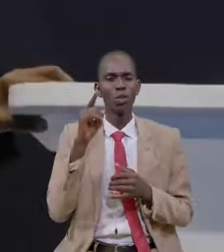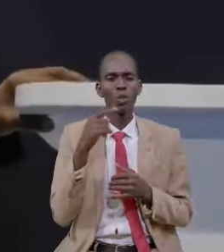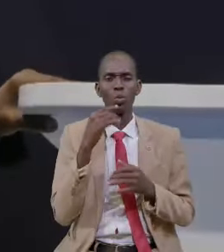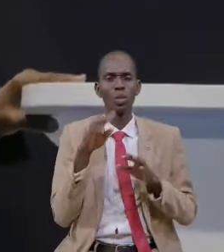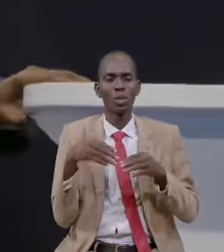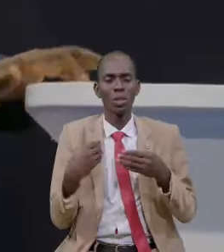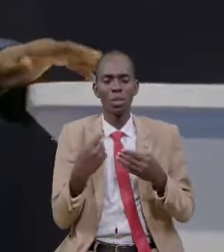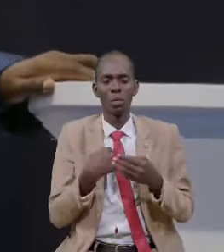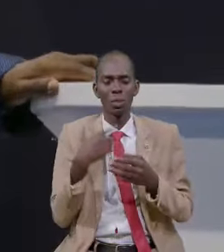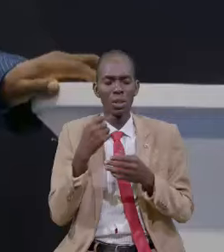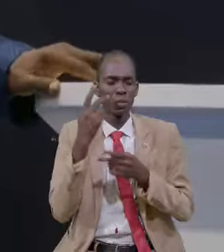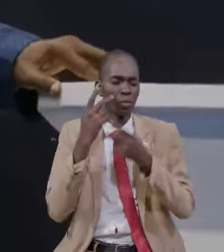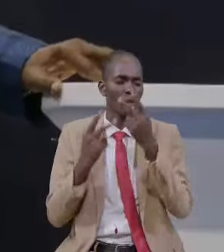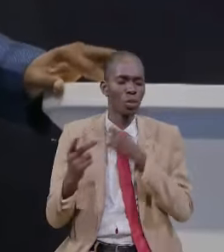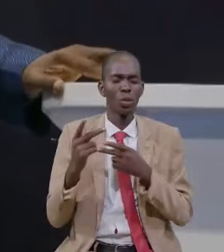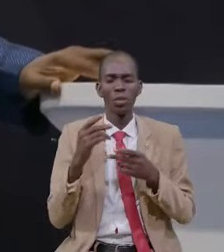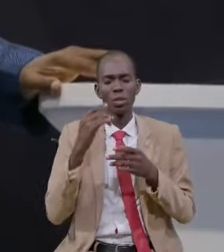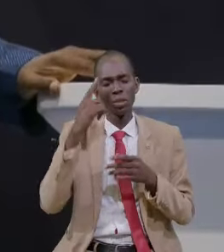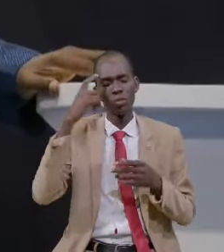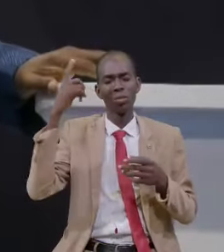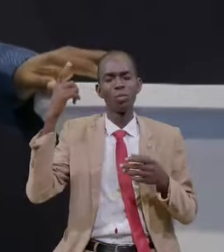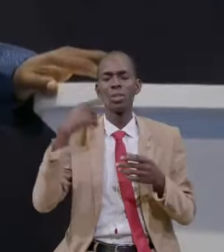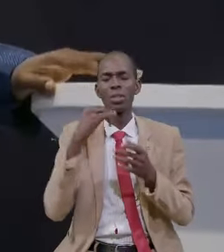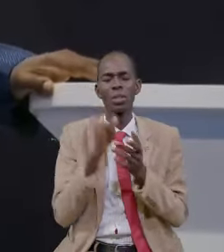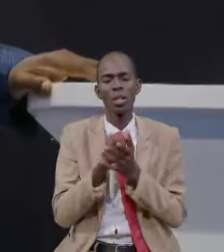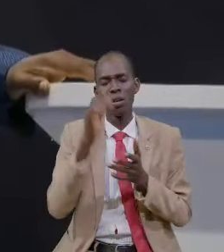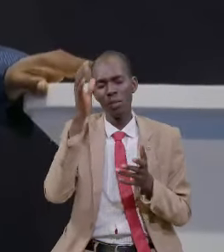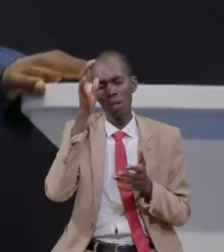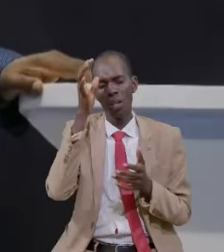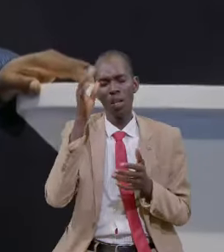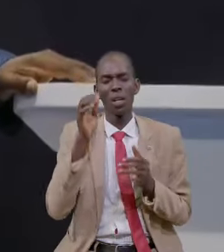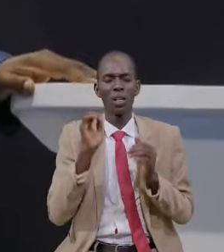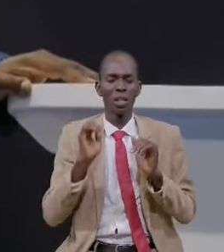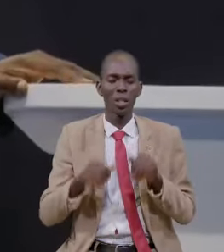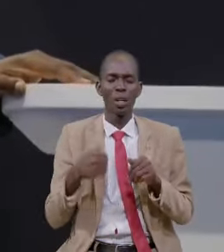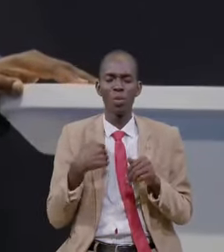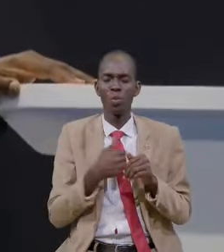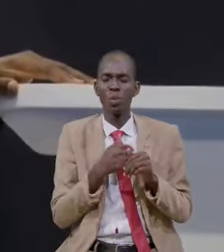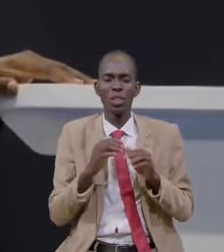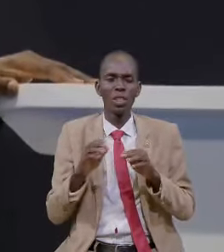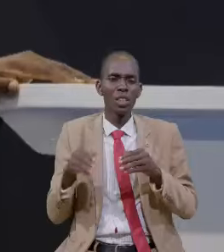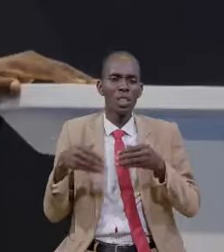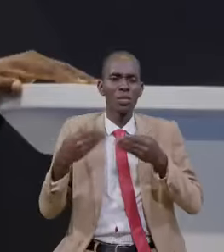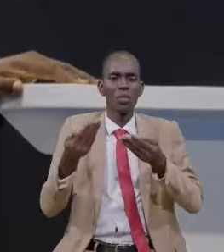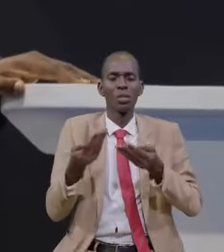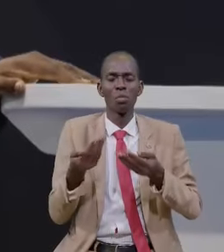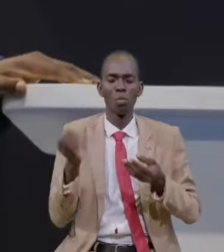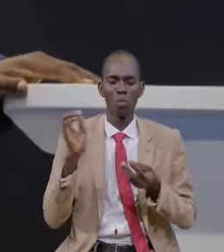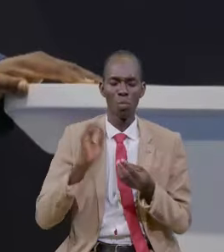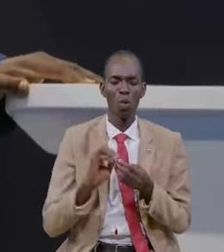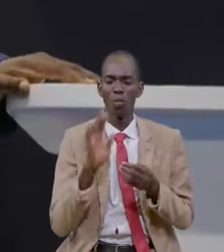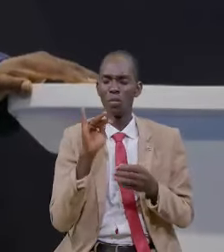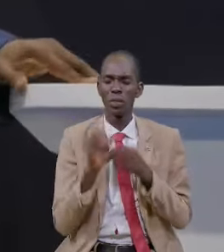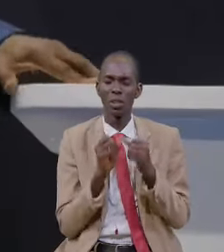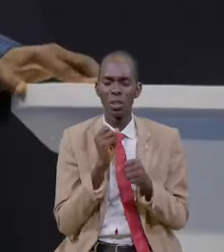is interested. He said, Father, can we give him 15 more years? How about 20? And